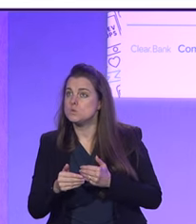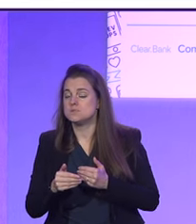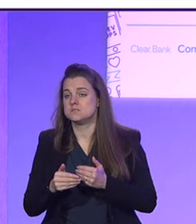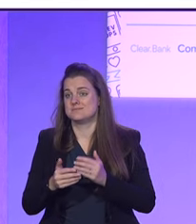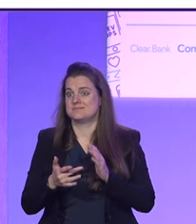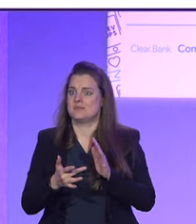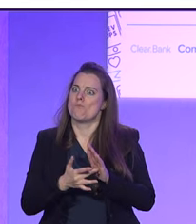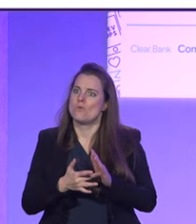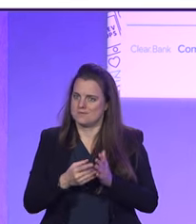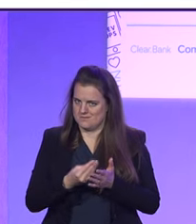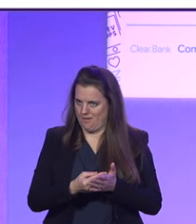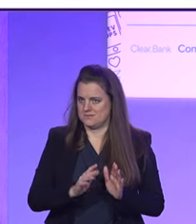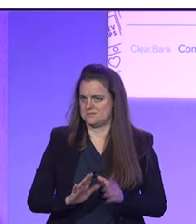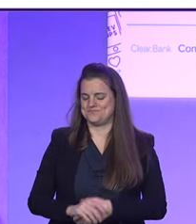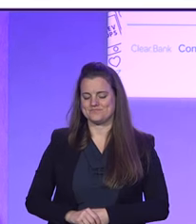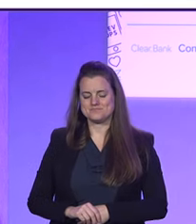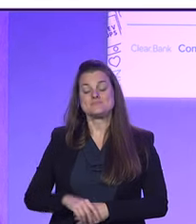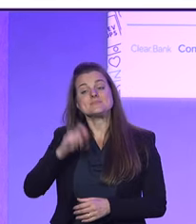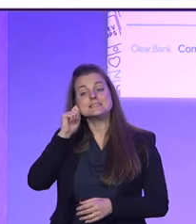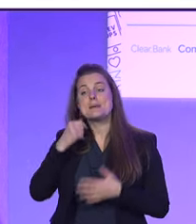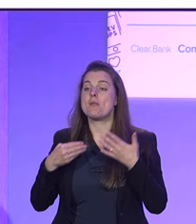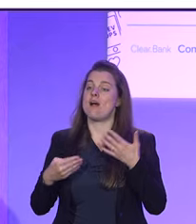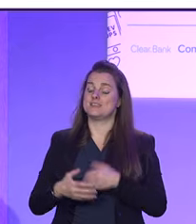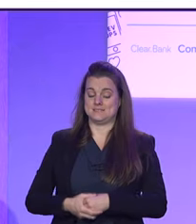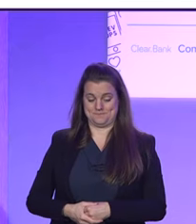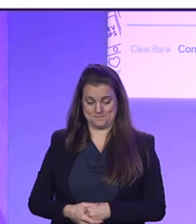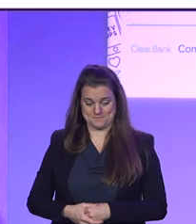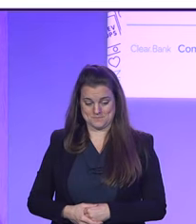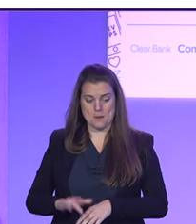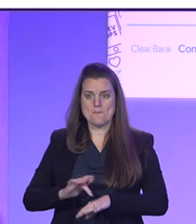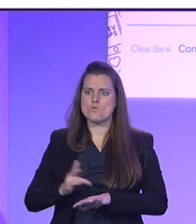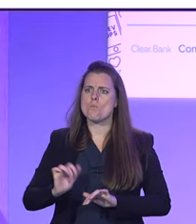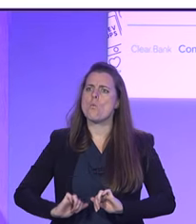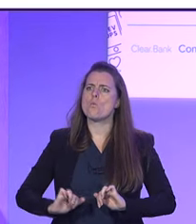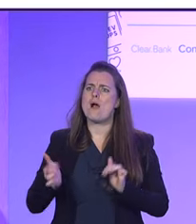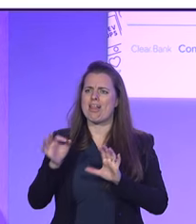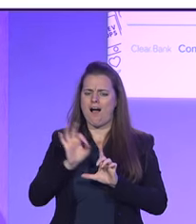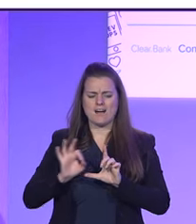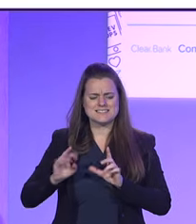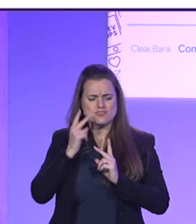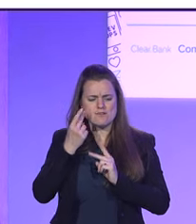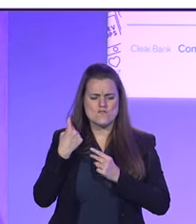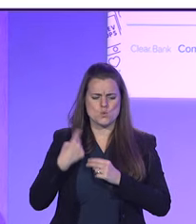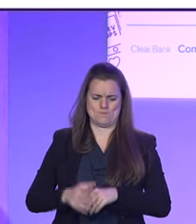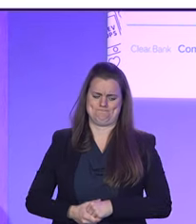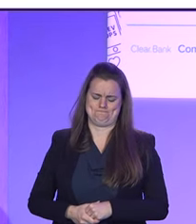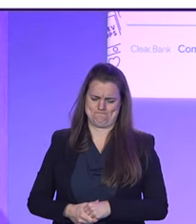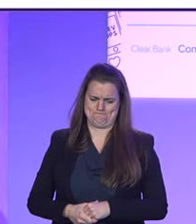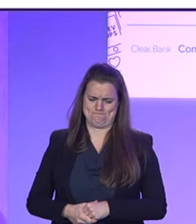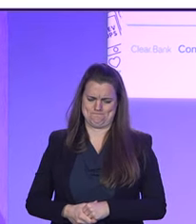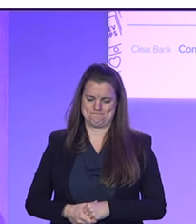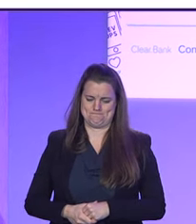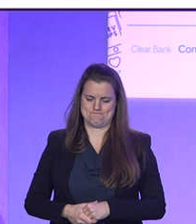most important cost. Tip number nine, perform a well-architected review. In AWS, there is a way that you